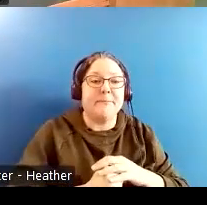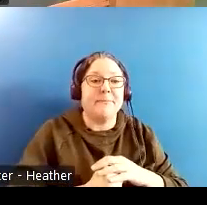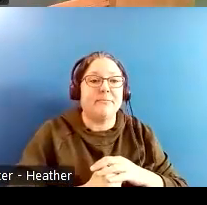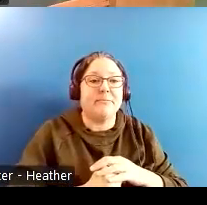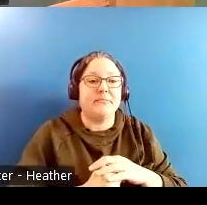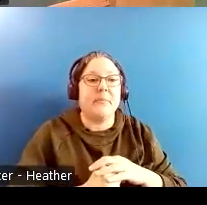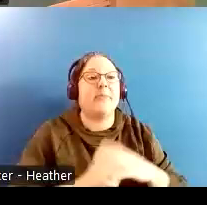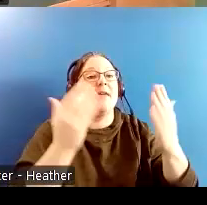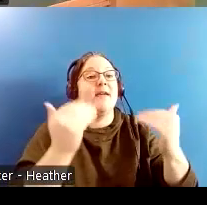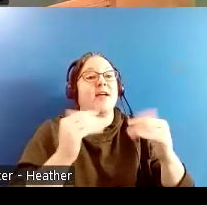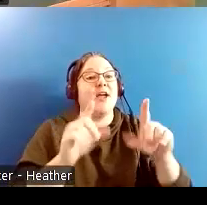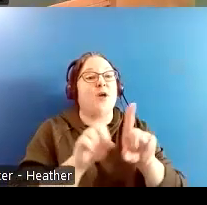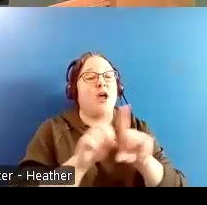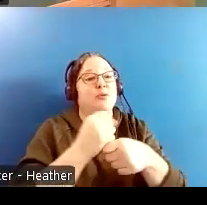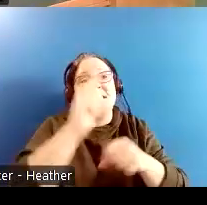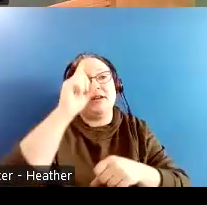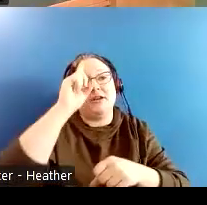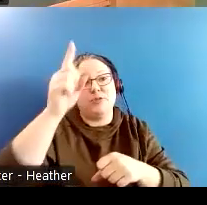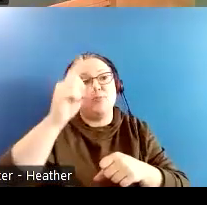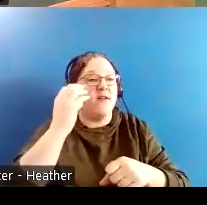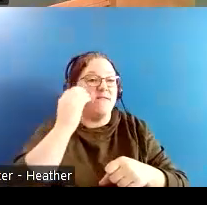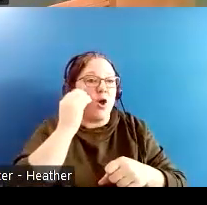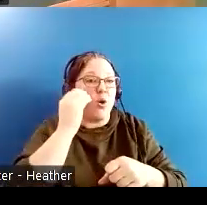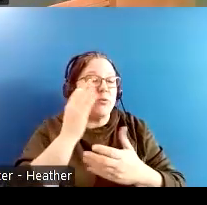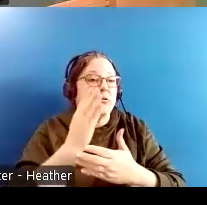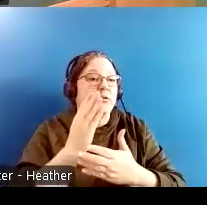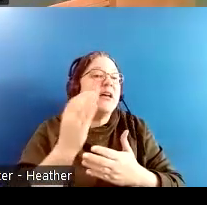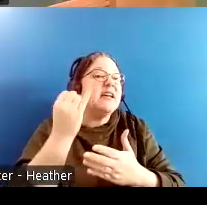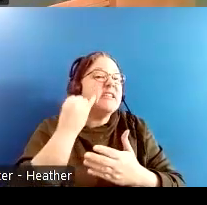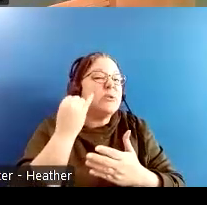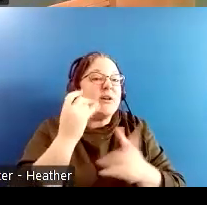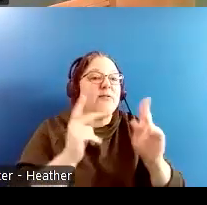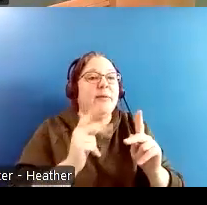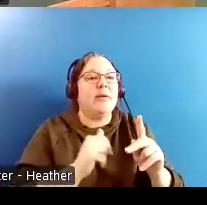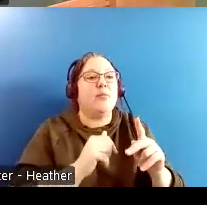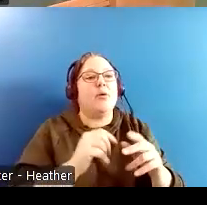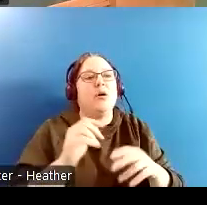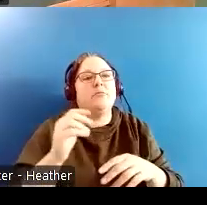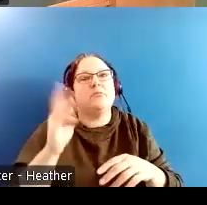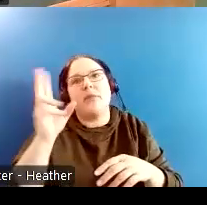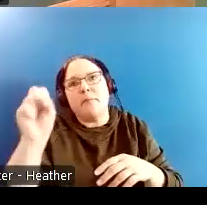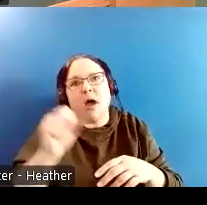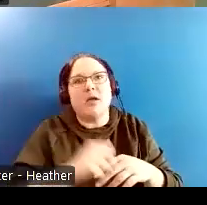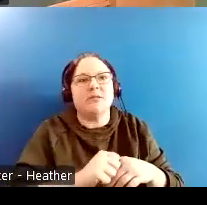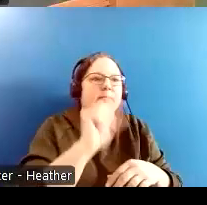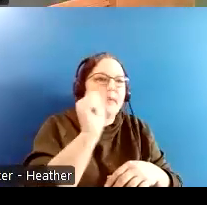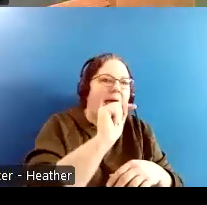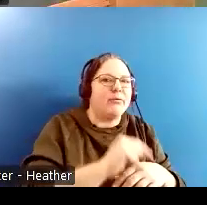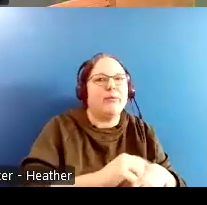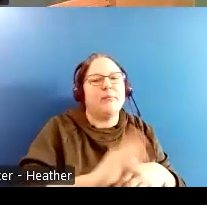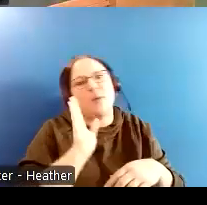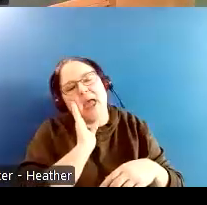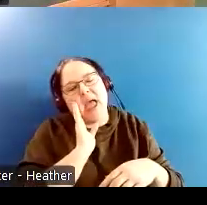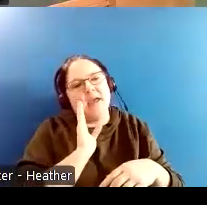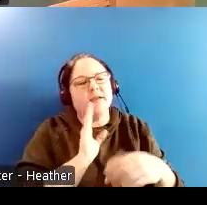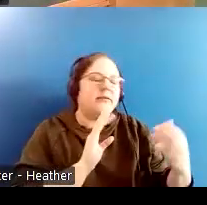We also created a smartphone version, so if people were in bed or on the bus or in the bathroom, they could also look at